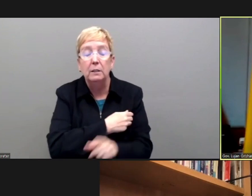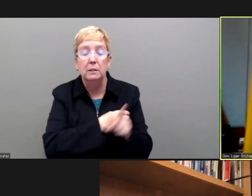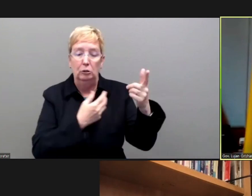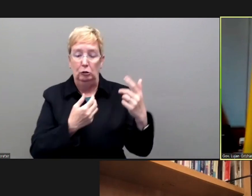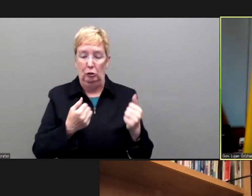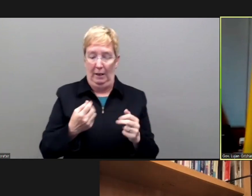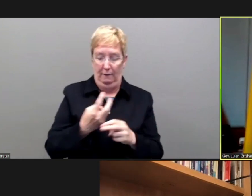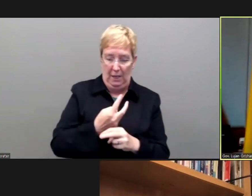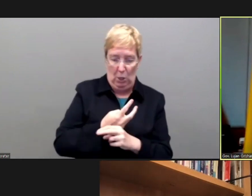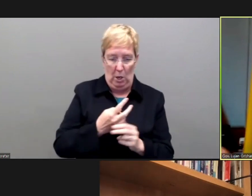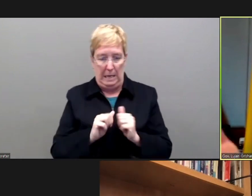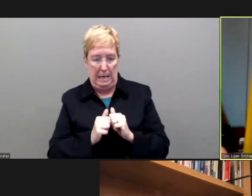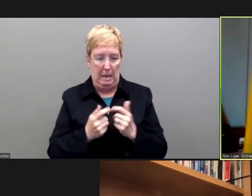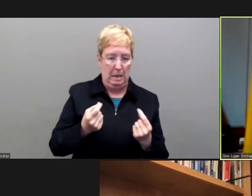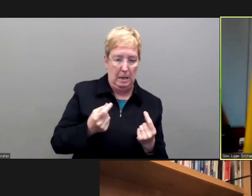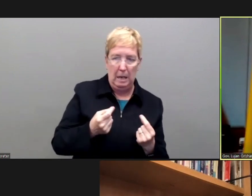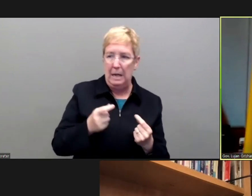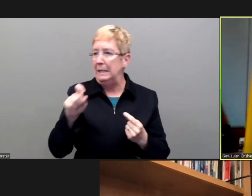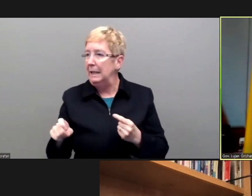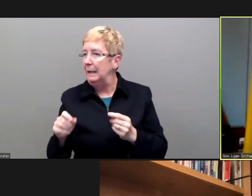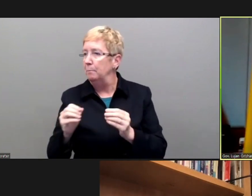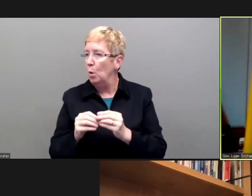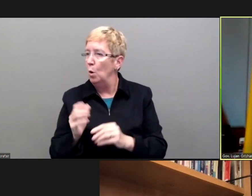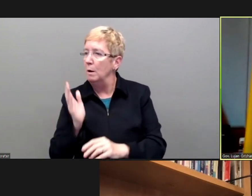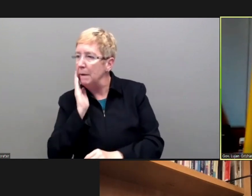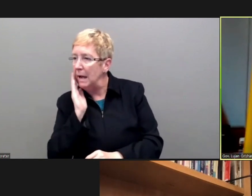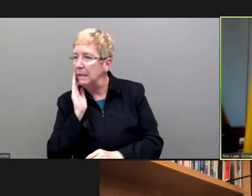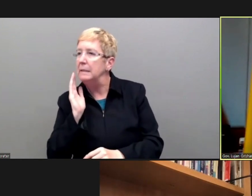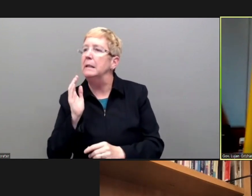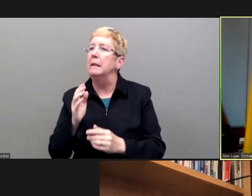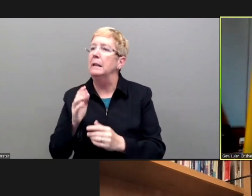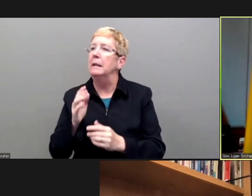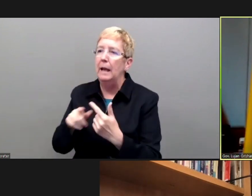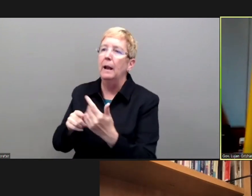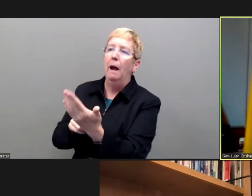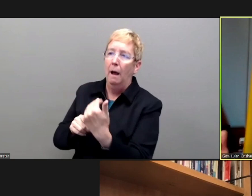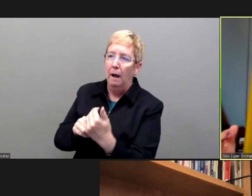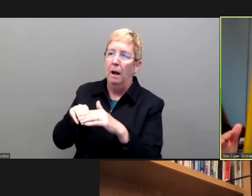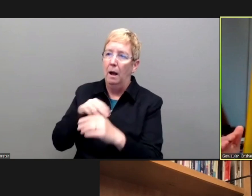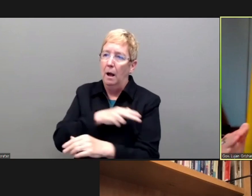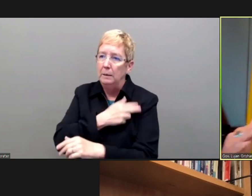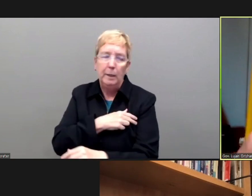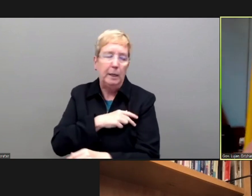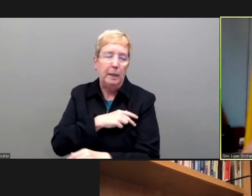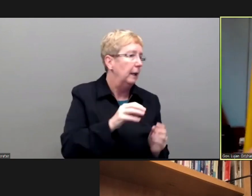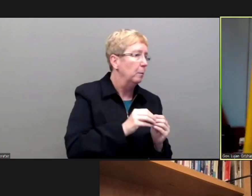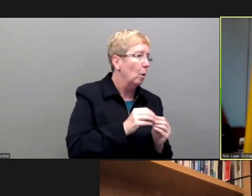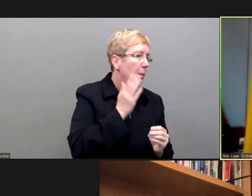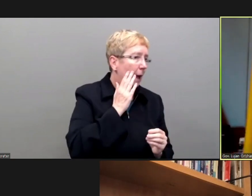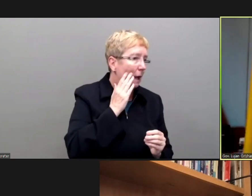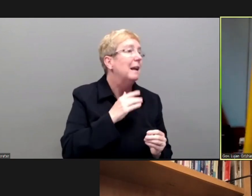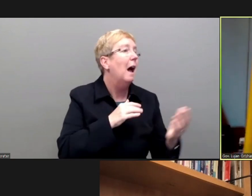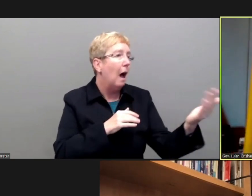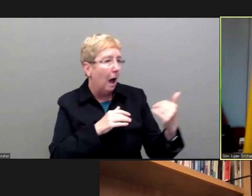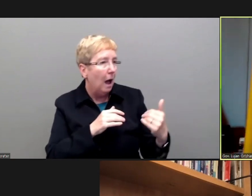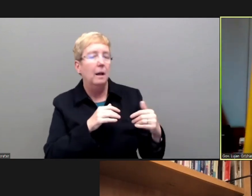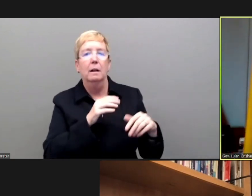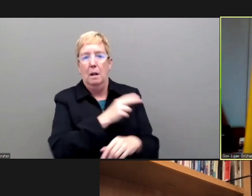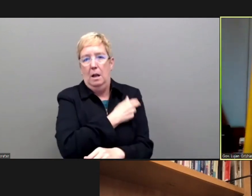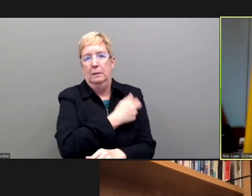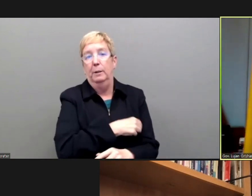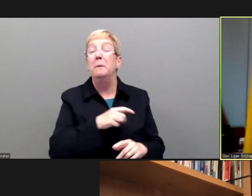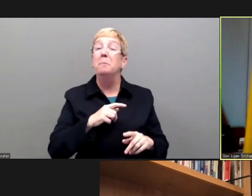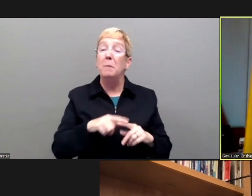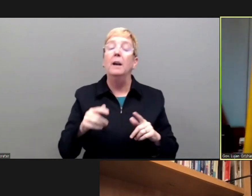frankly open up for a number of issues, not just COVID. But you're going to see COVID start to displace